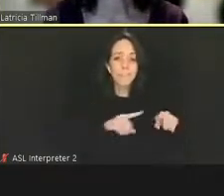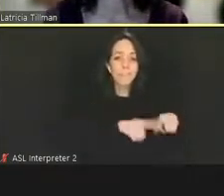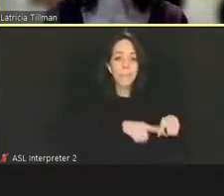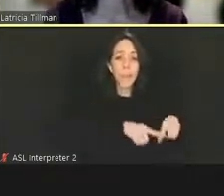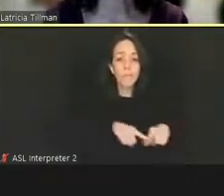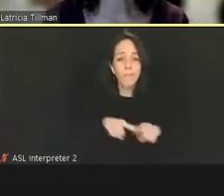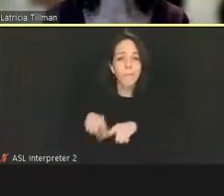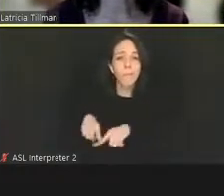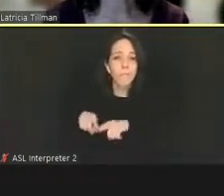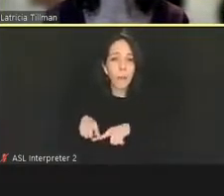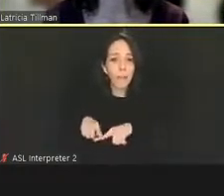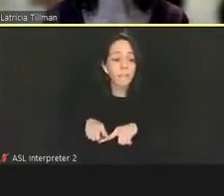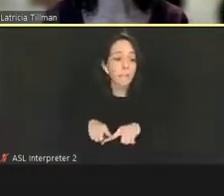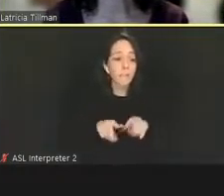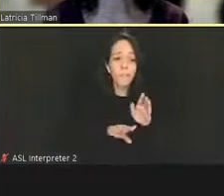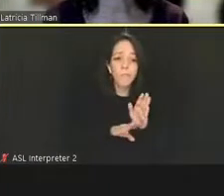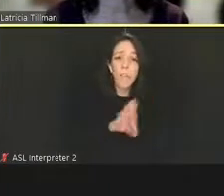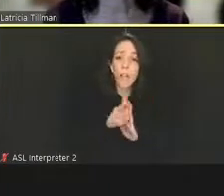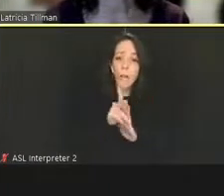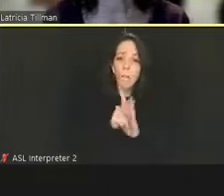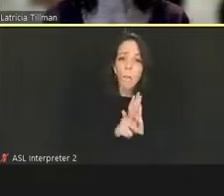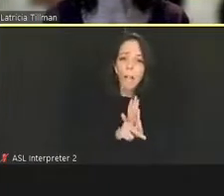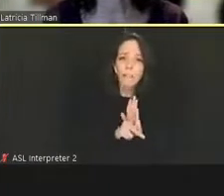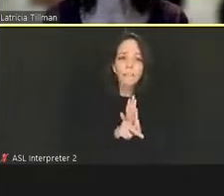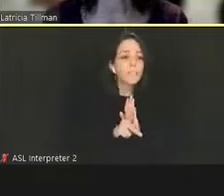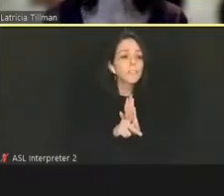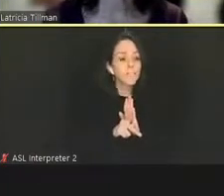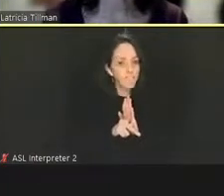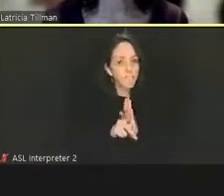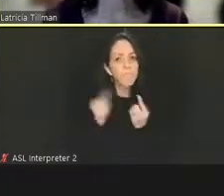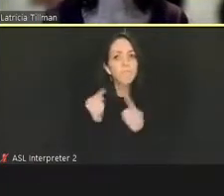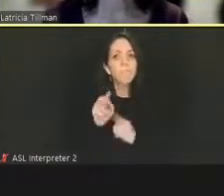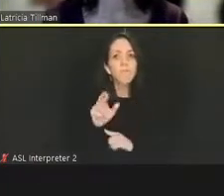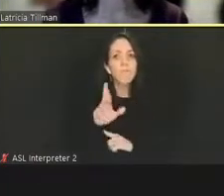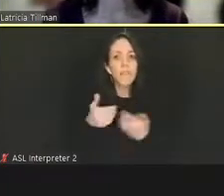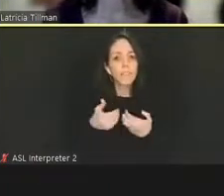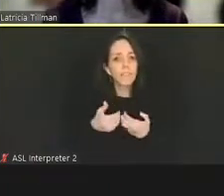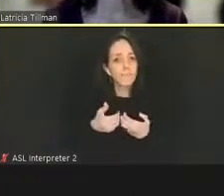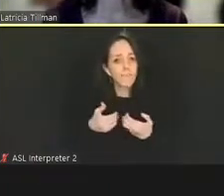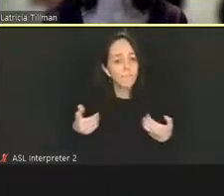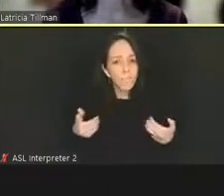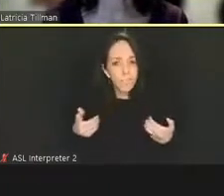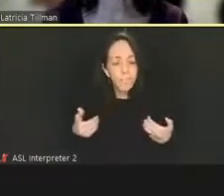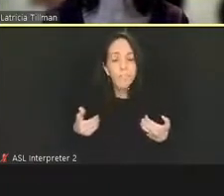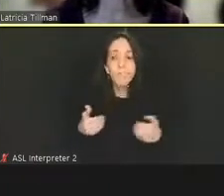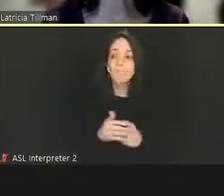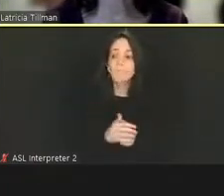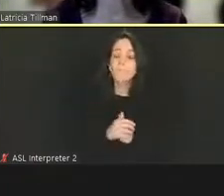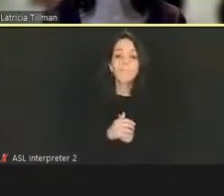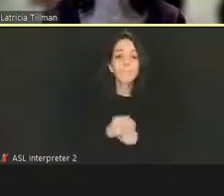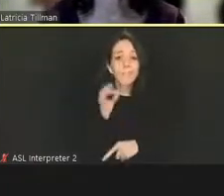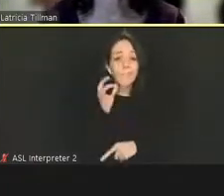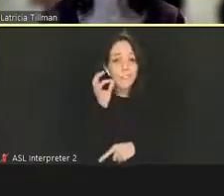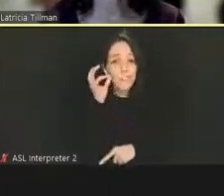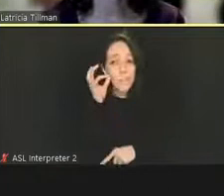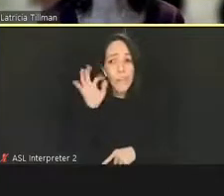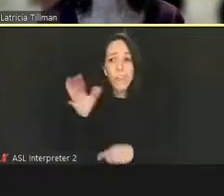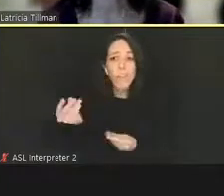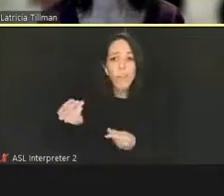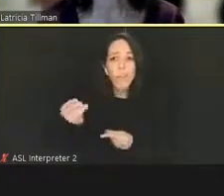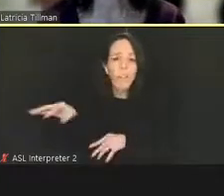the beginning of the country through the dispossession of Native Americans from their